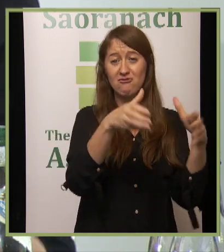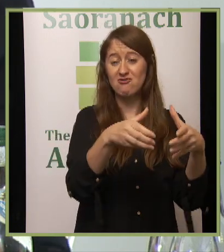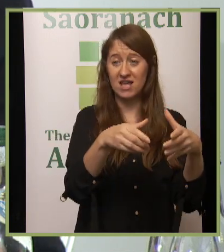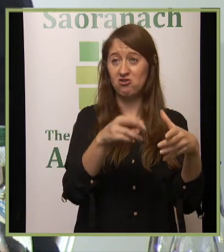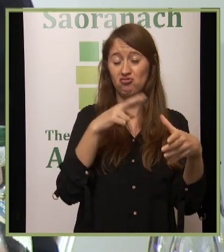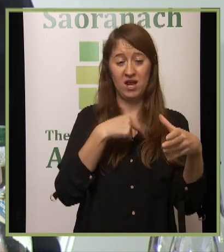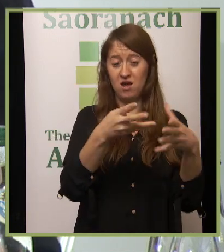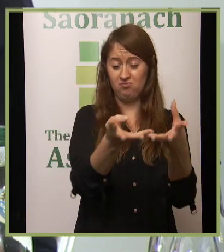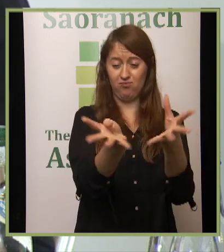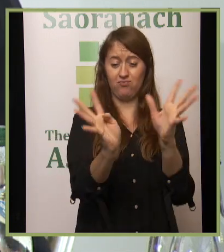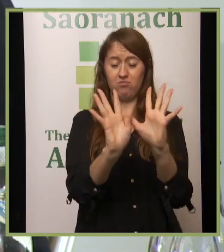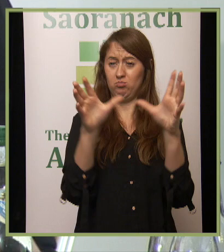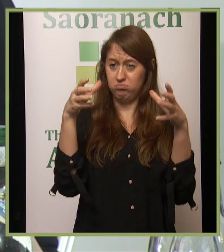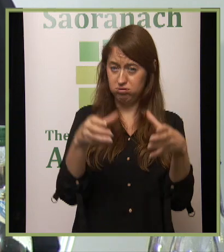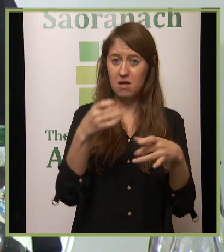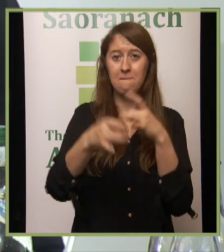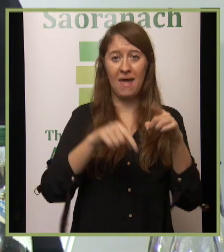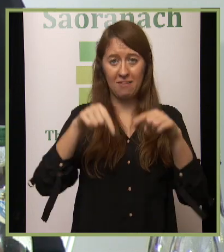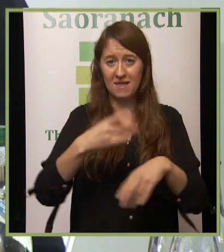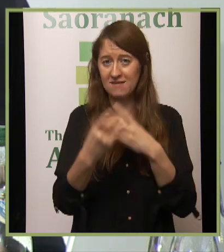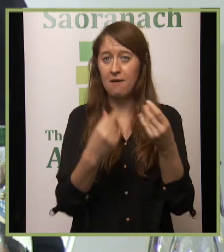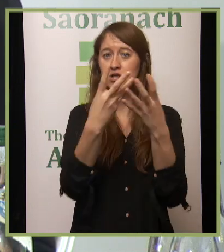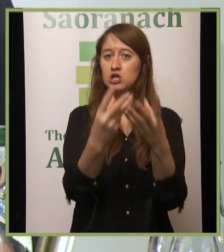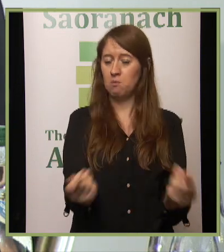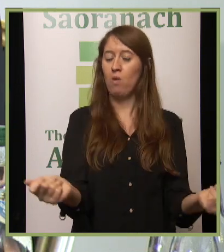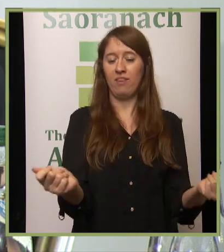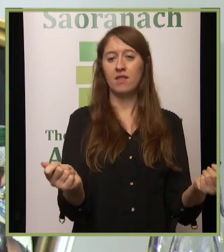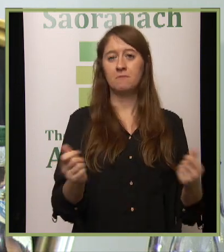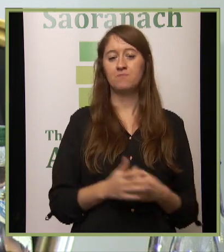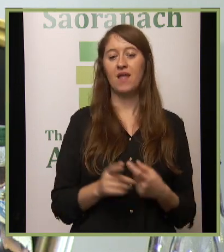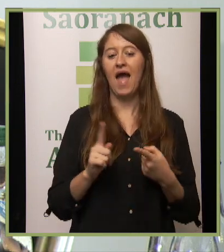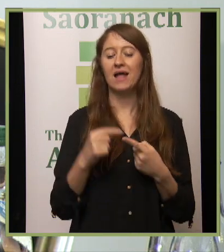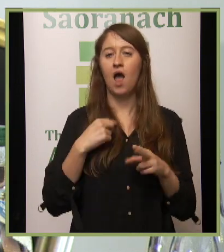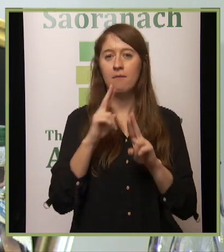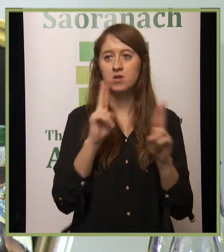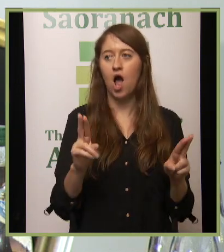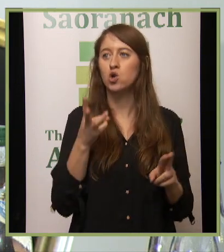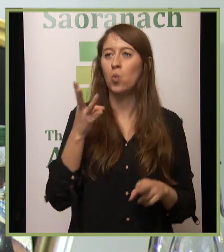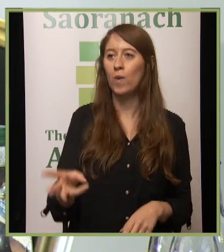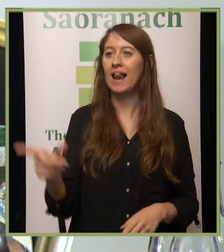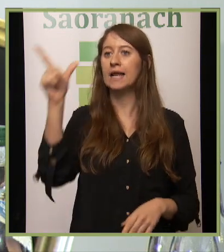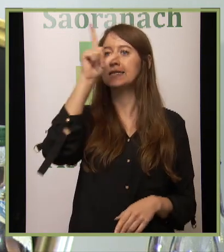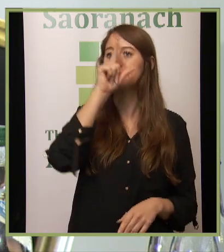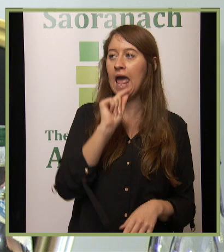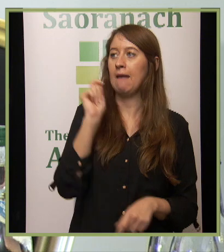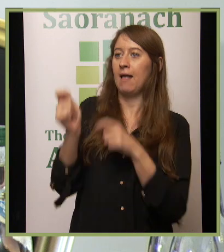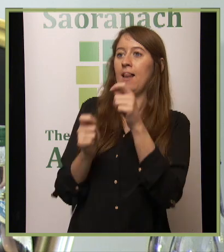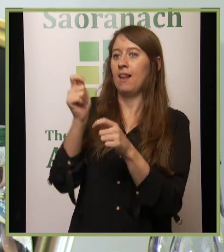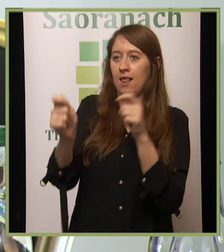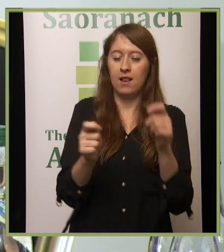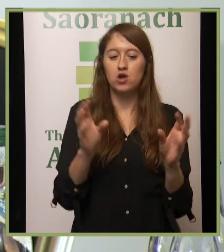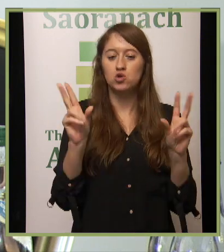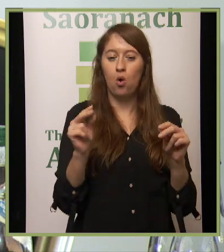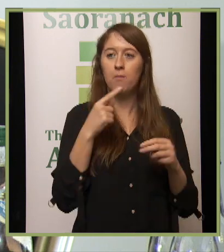made this happen as smoothly as it did. And I'm not going to address everyone individually, but I do want to